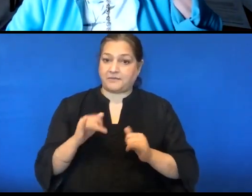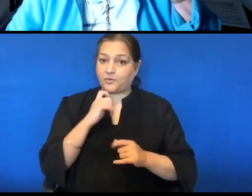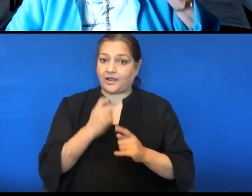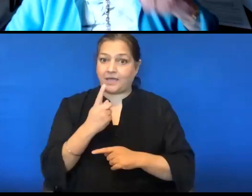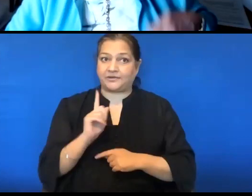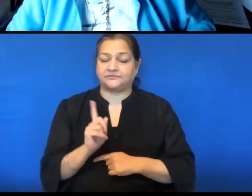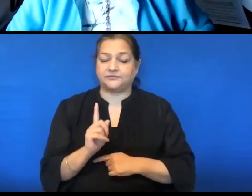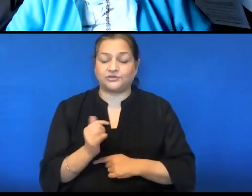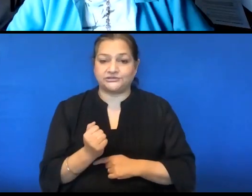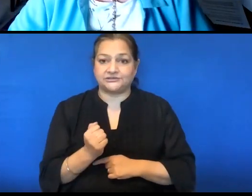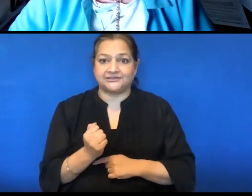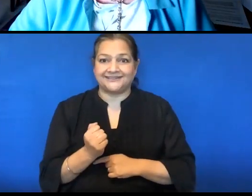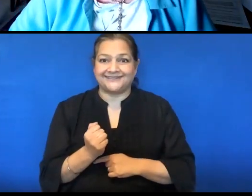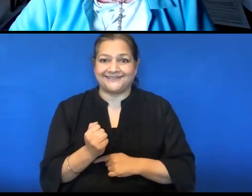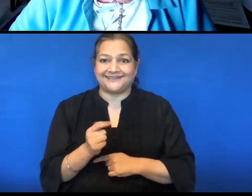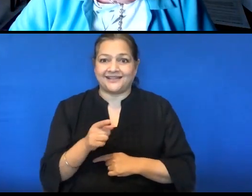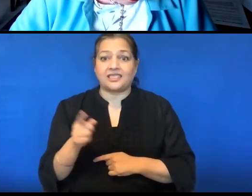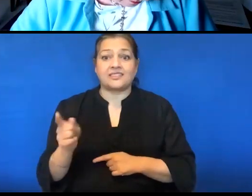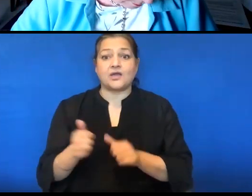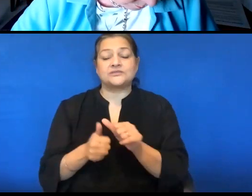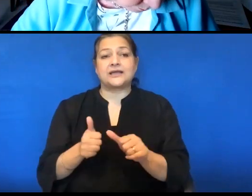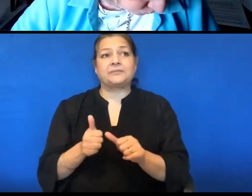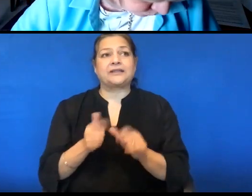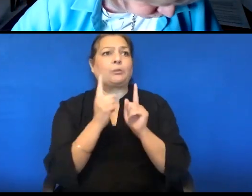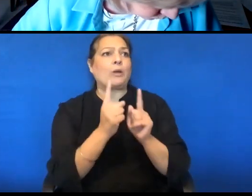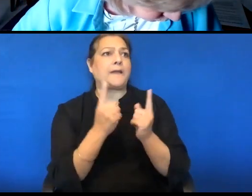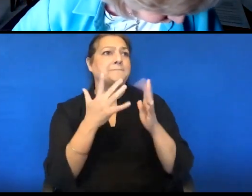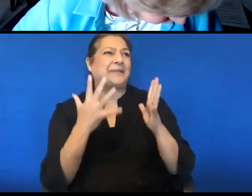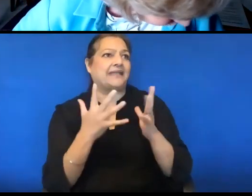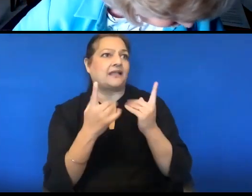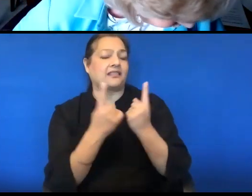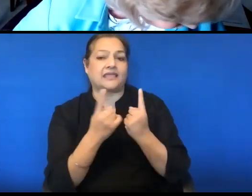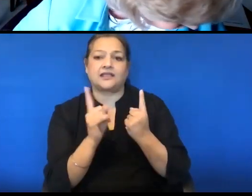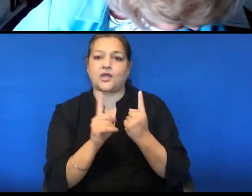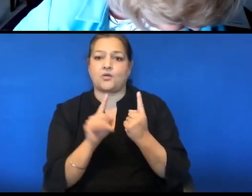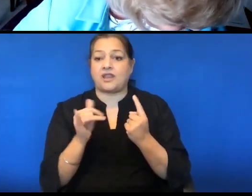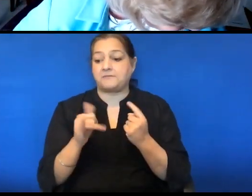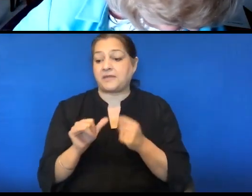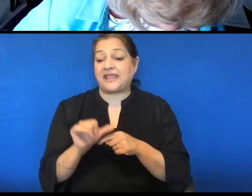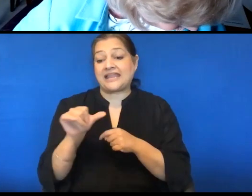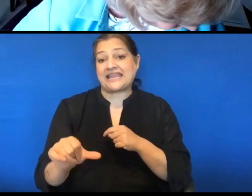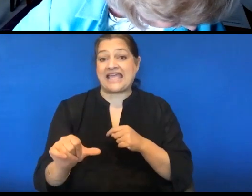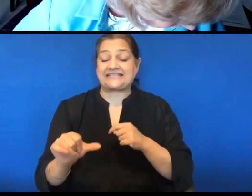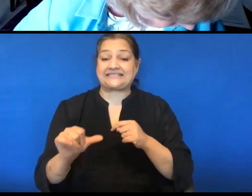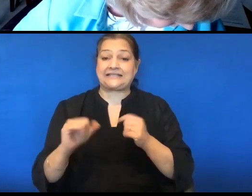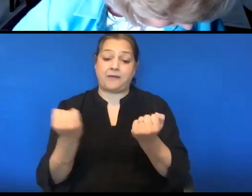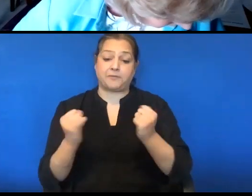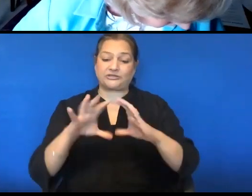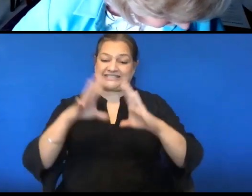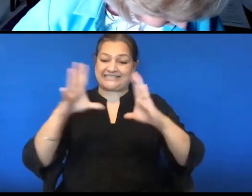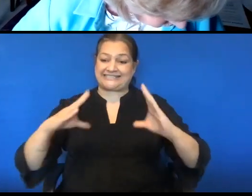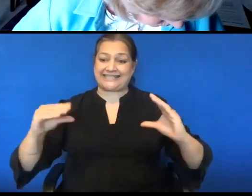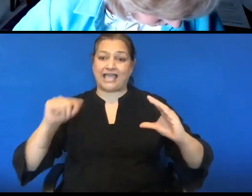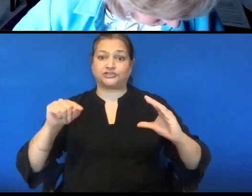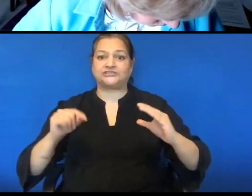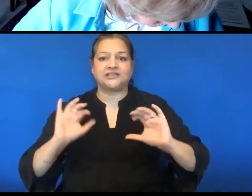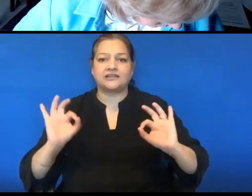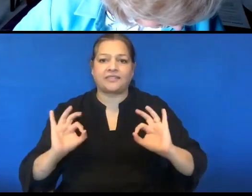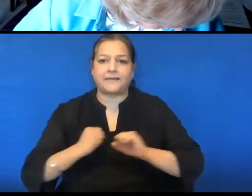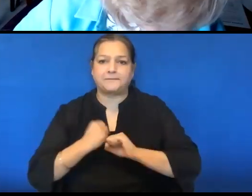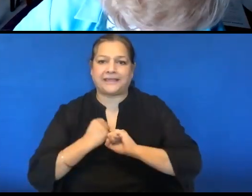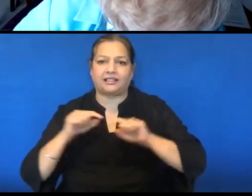start, it's not going to be any one big thing. It'll be that the next chassis won't be built here, and then they'll, you know, have